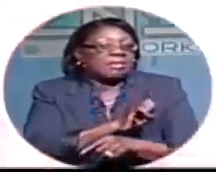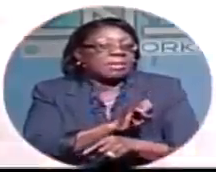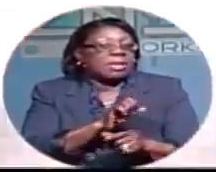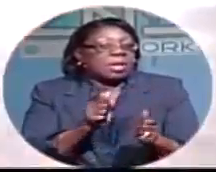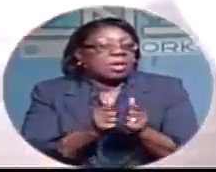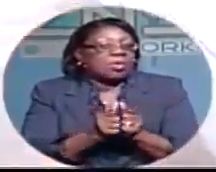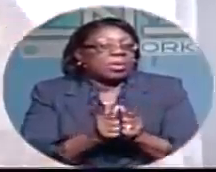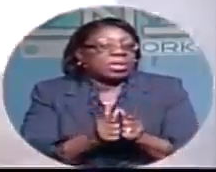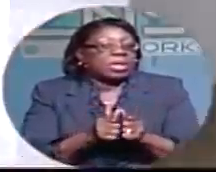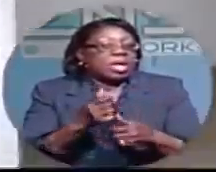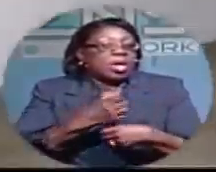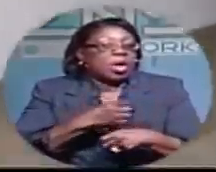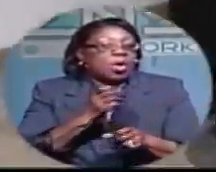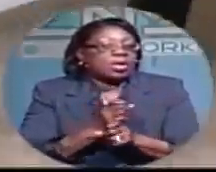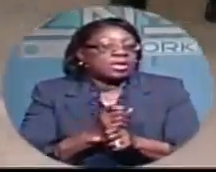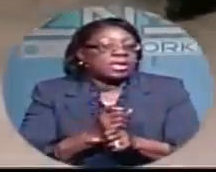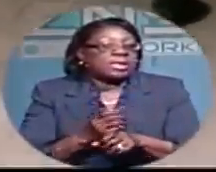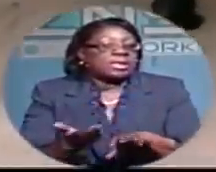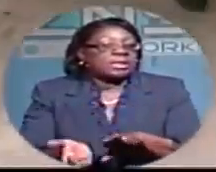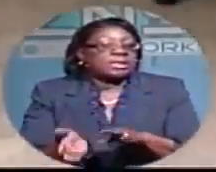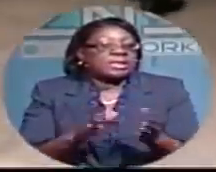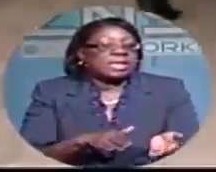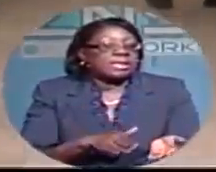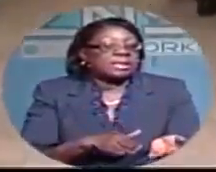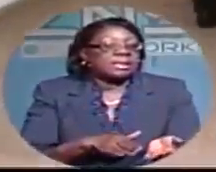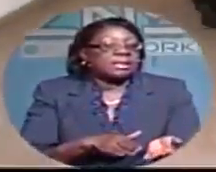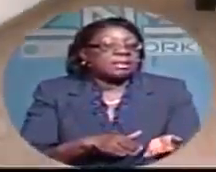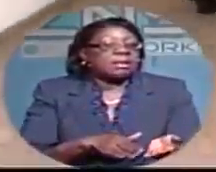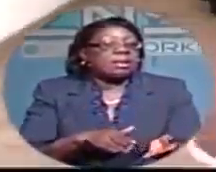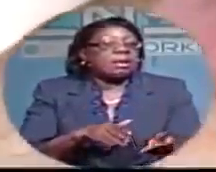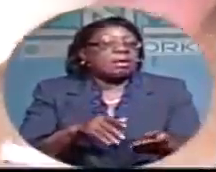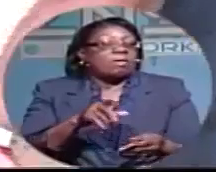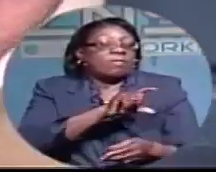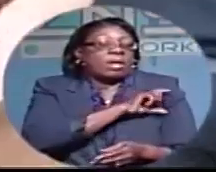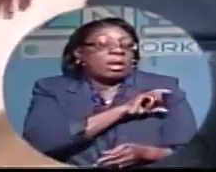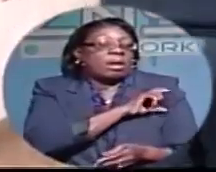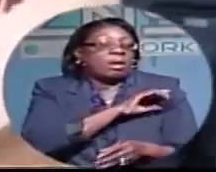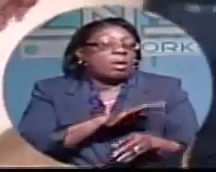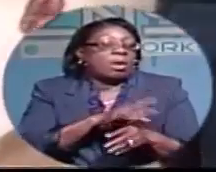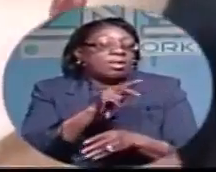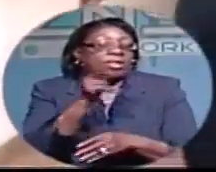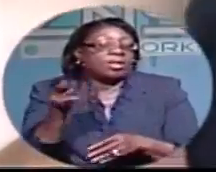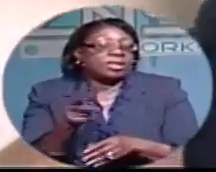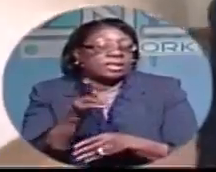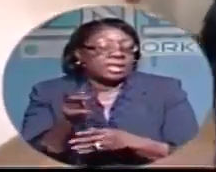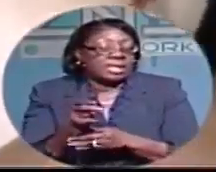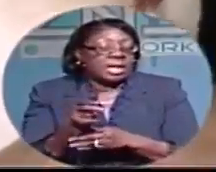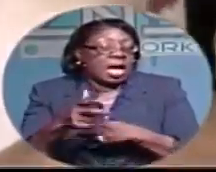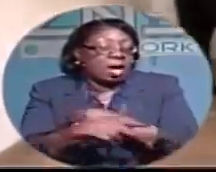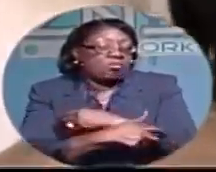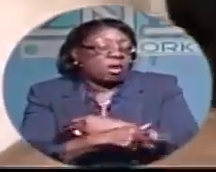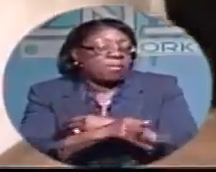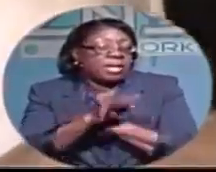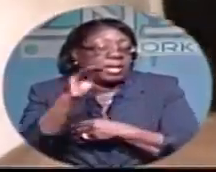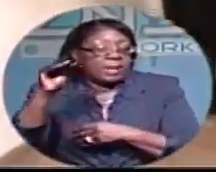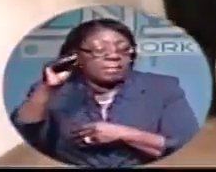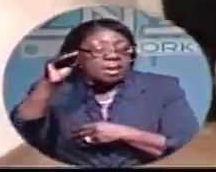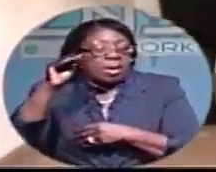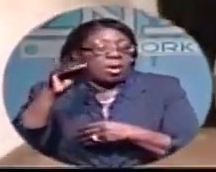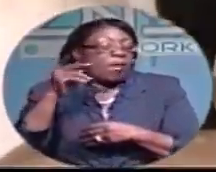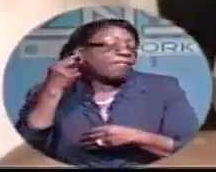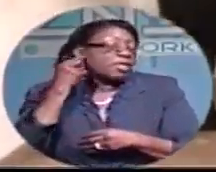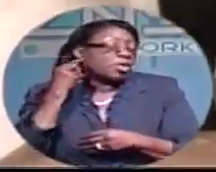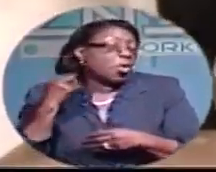unlawfully causing the death of police reservist Clark on Thursday, May 31st. They also accused of robbing him of his $1,000 gold chain